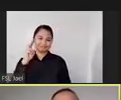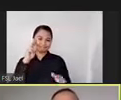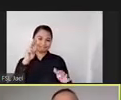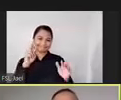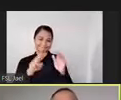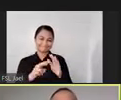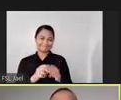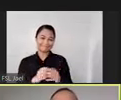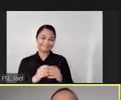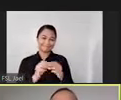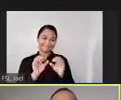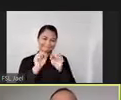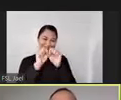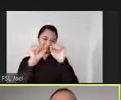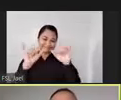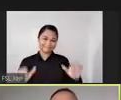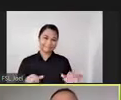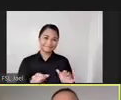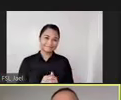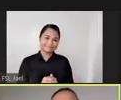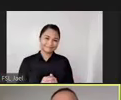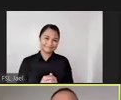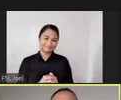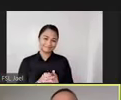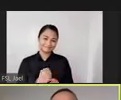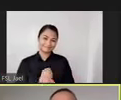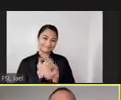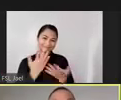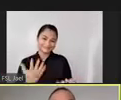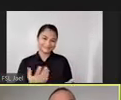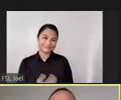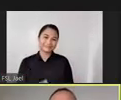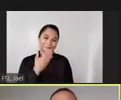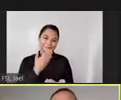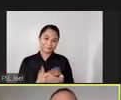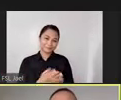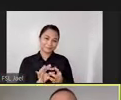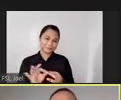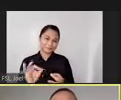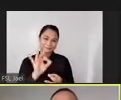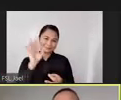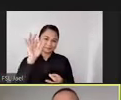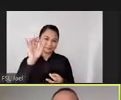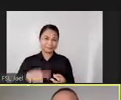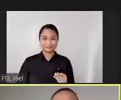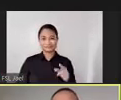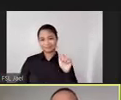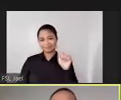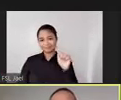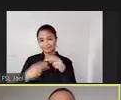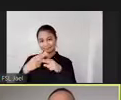Labi did it by going back to his community to lead development there.